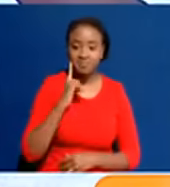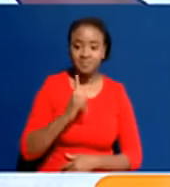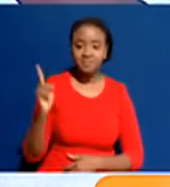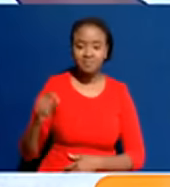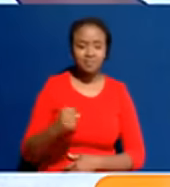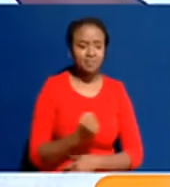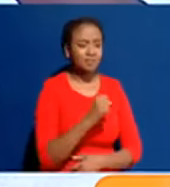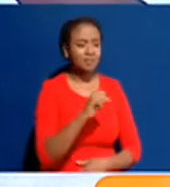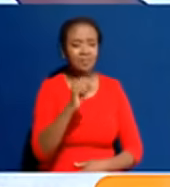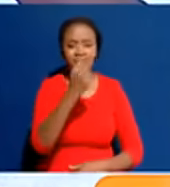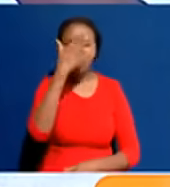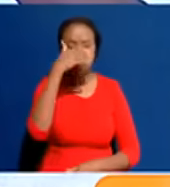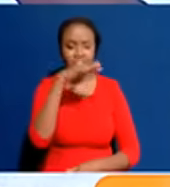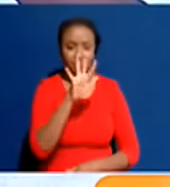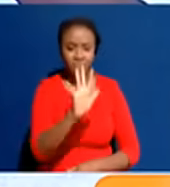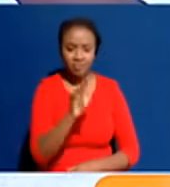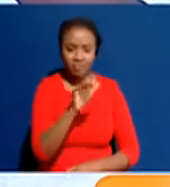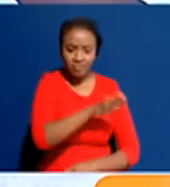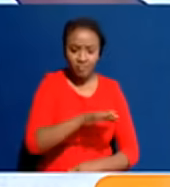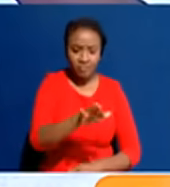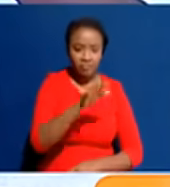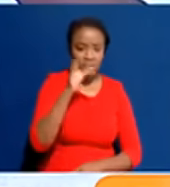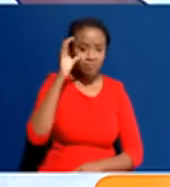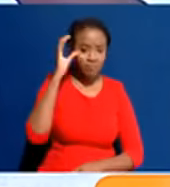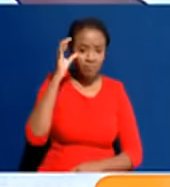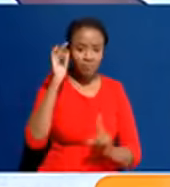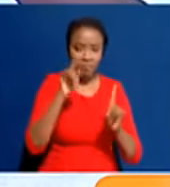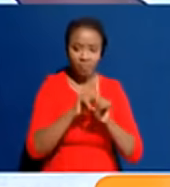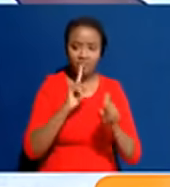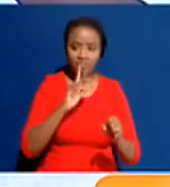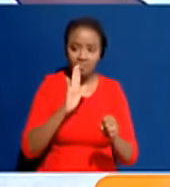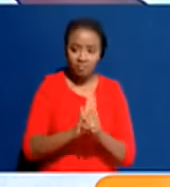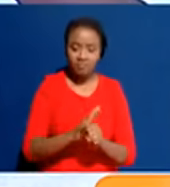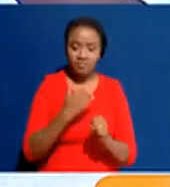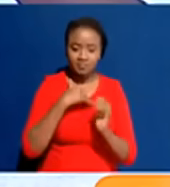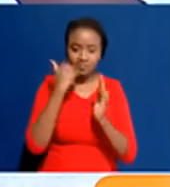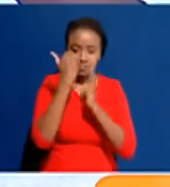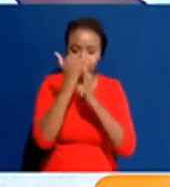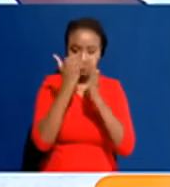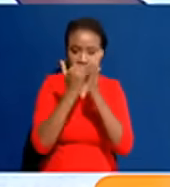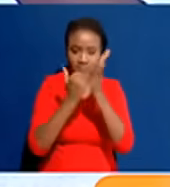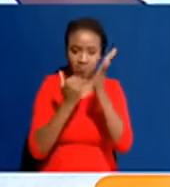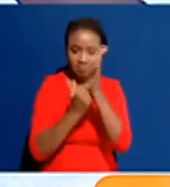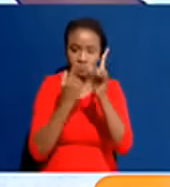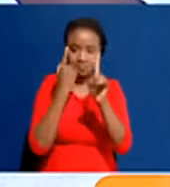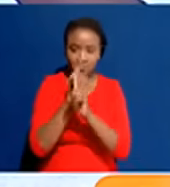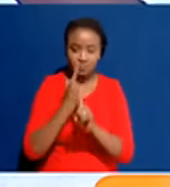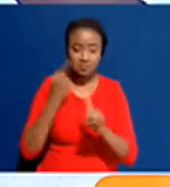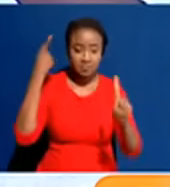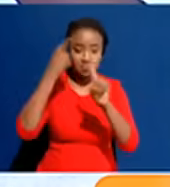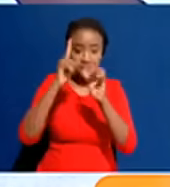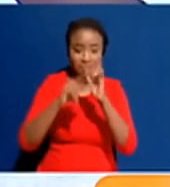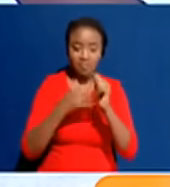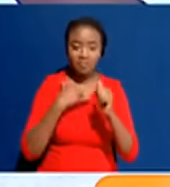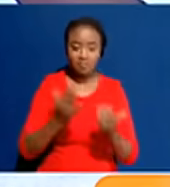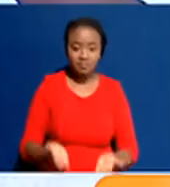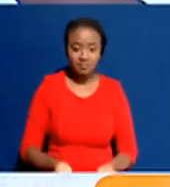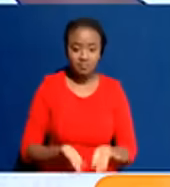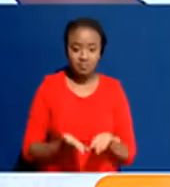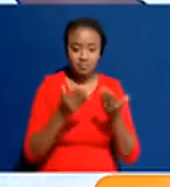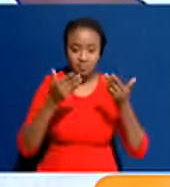tour of the coast, also promised a litany of programs aimed at uplifting the youth of the